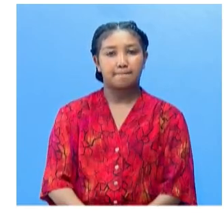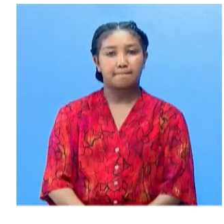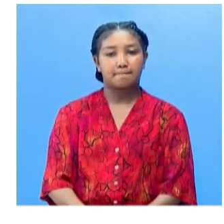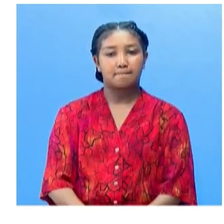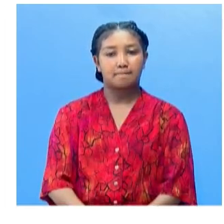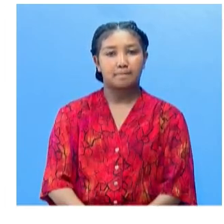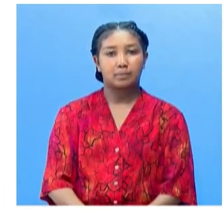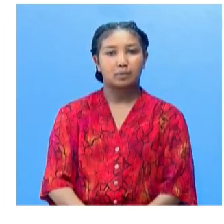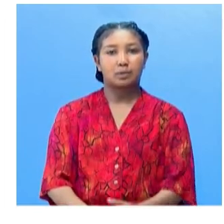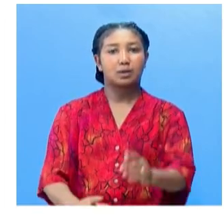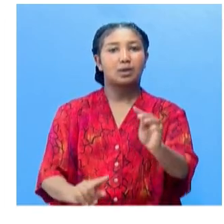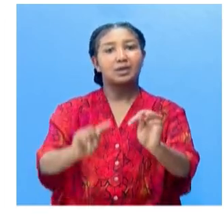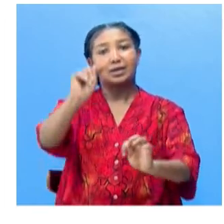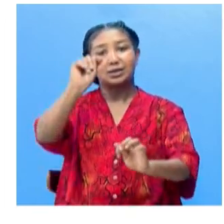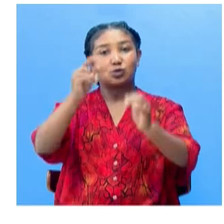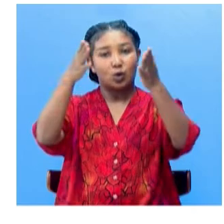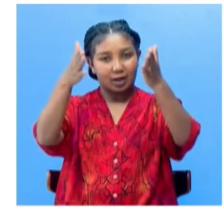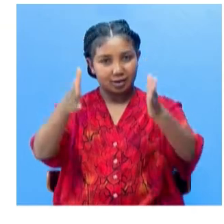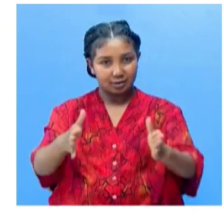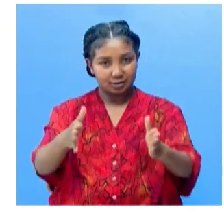yeah, historical